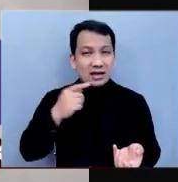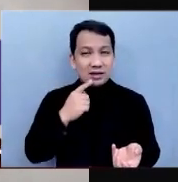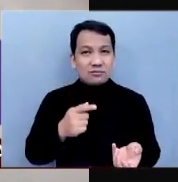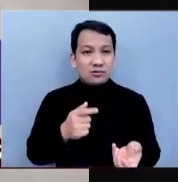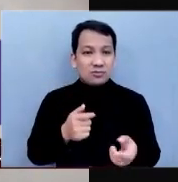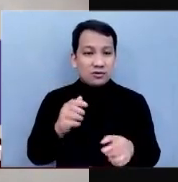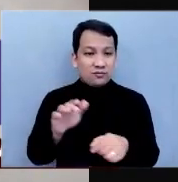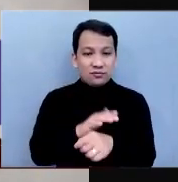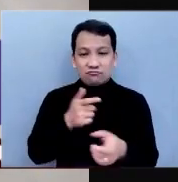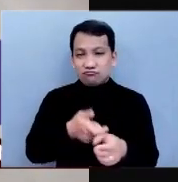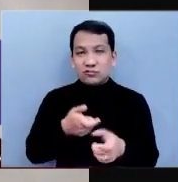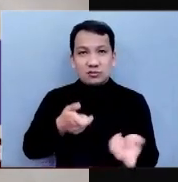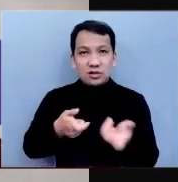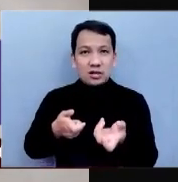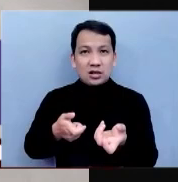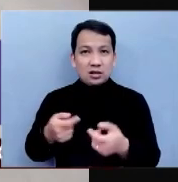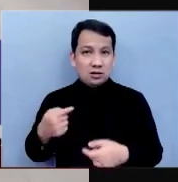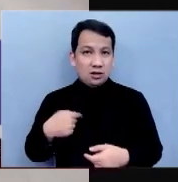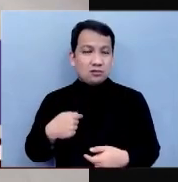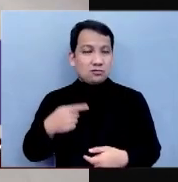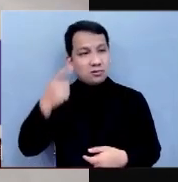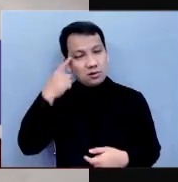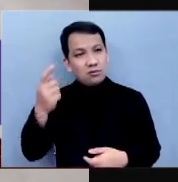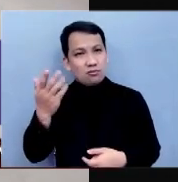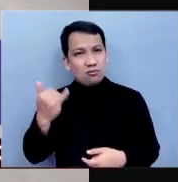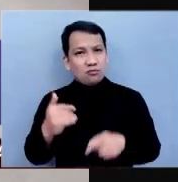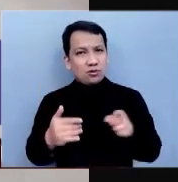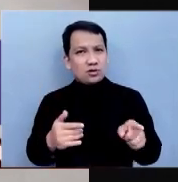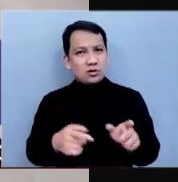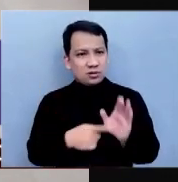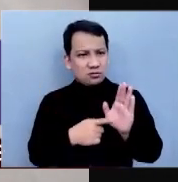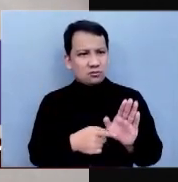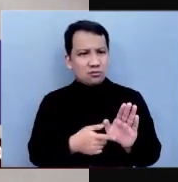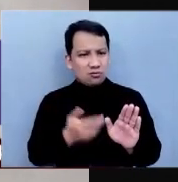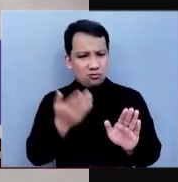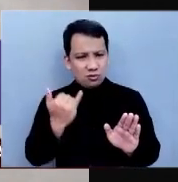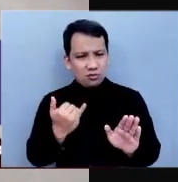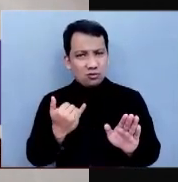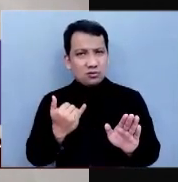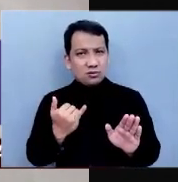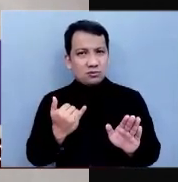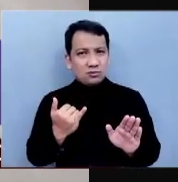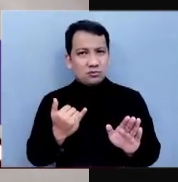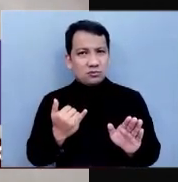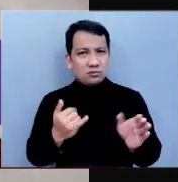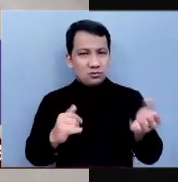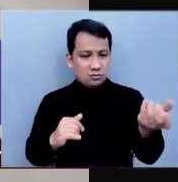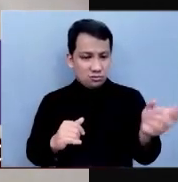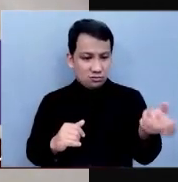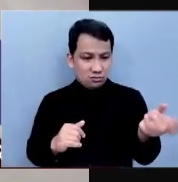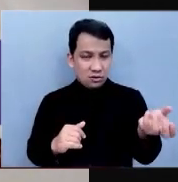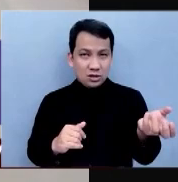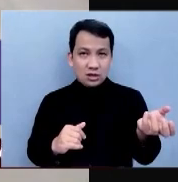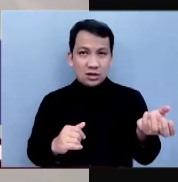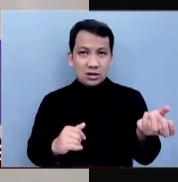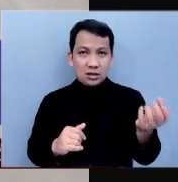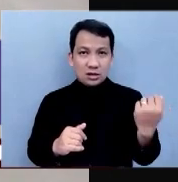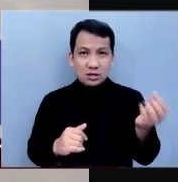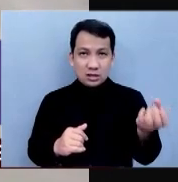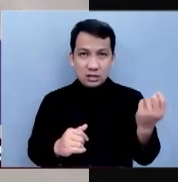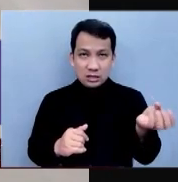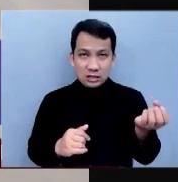auto. And ako, I can't imagine bakit kailangan pa niyang merong flash suppressor. Alam ba yung suppressor? Silencer